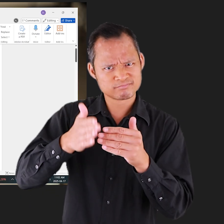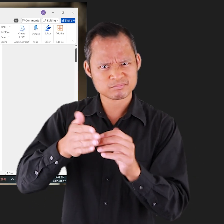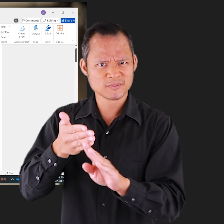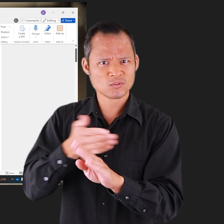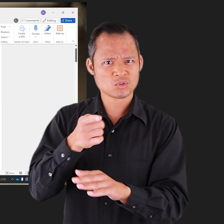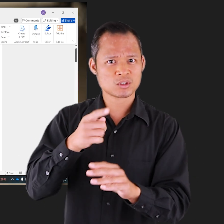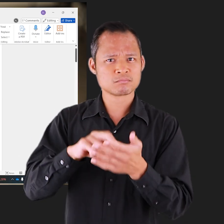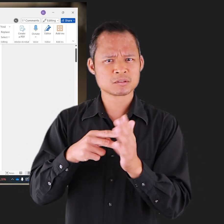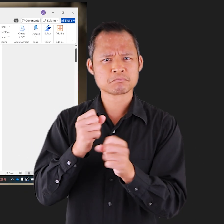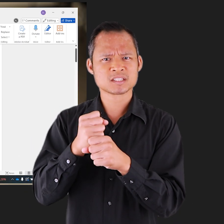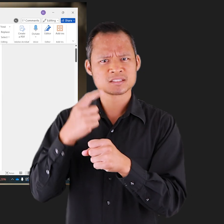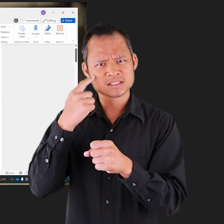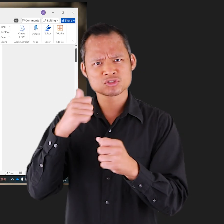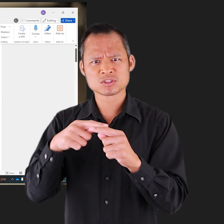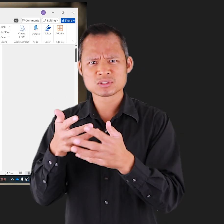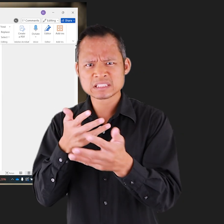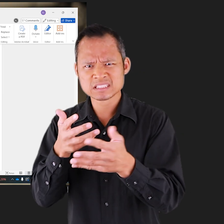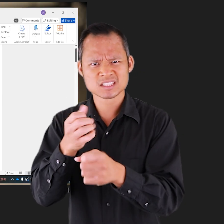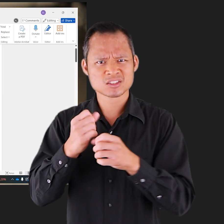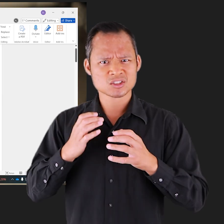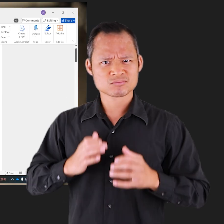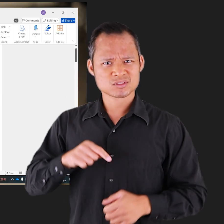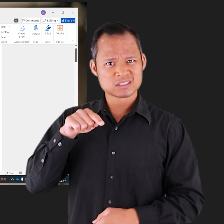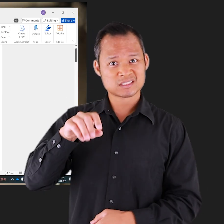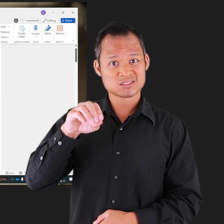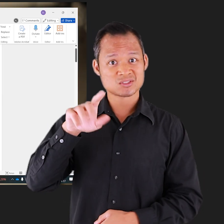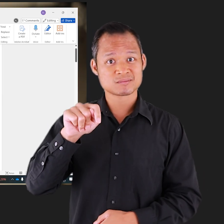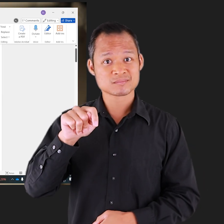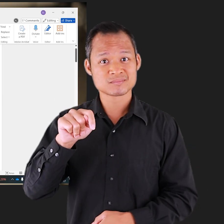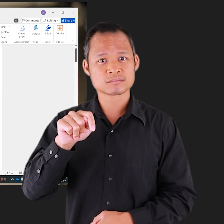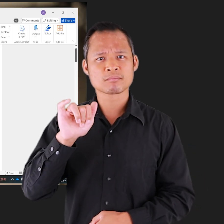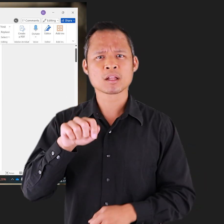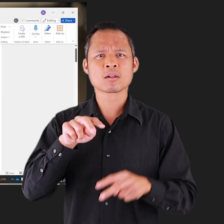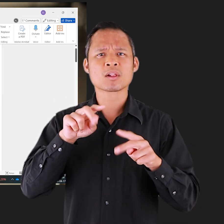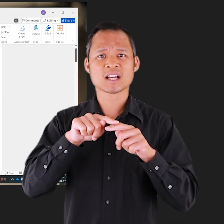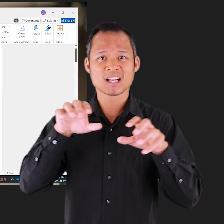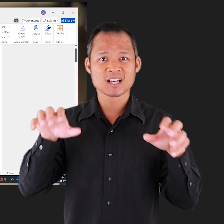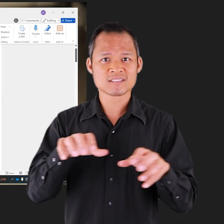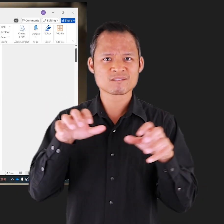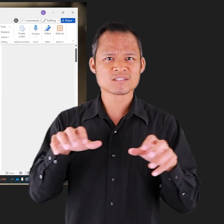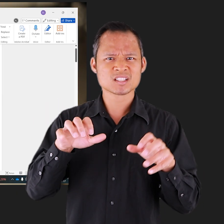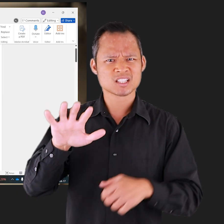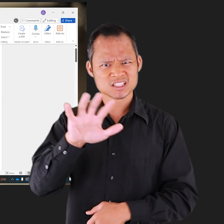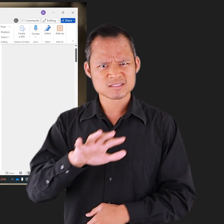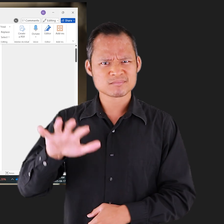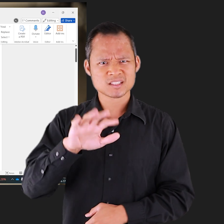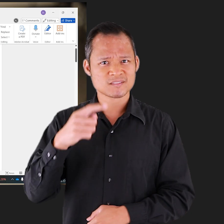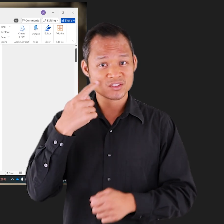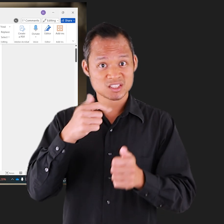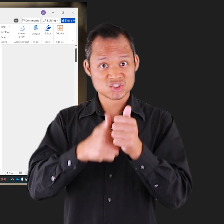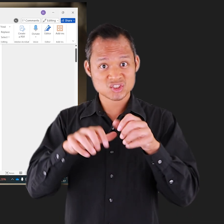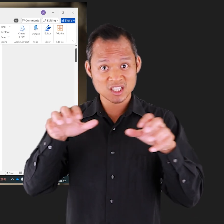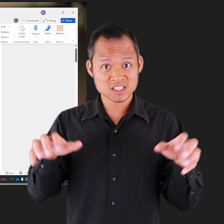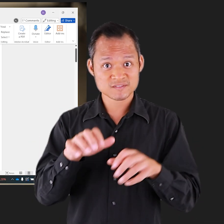do beforehand. This makes it possible to justify getting customers once they open in October. Take a look at activities and